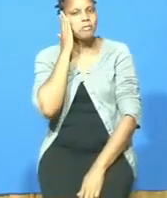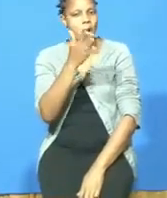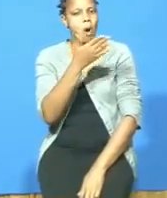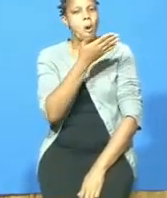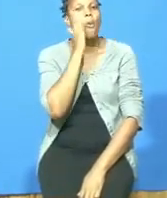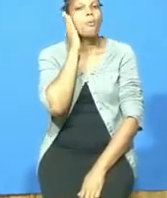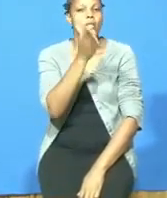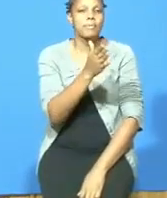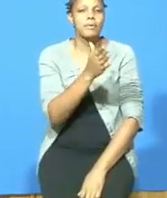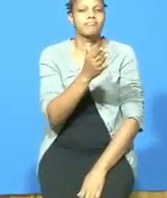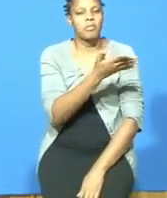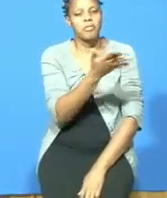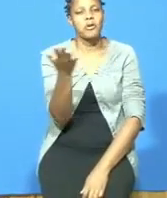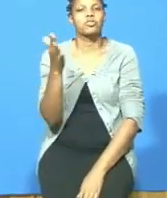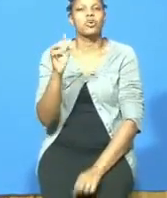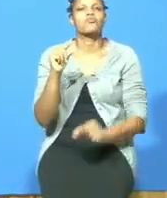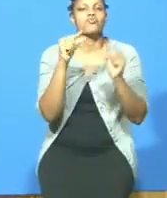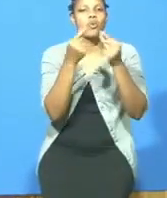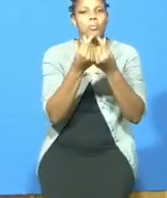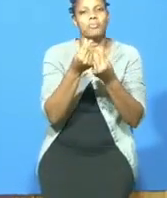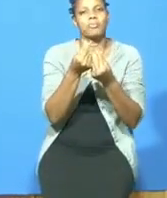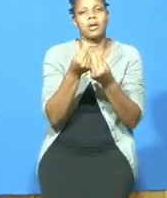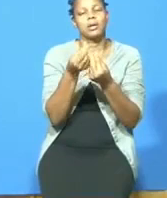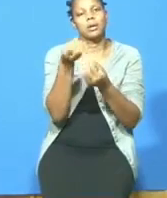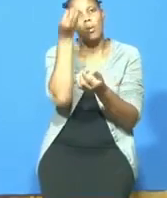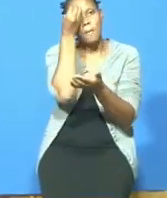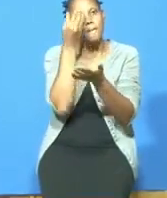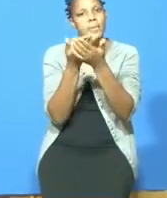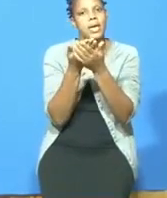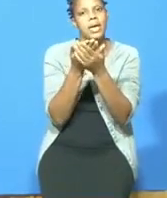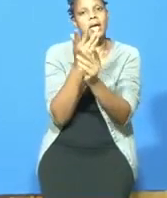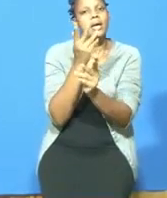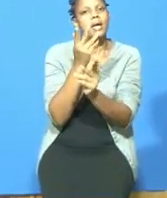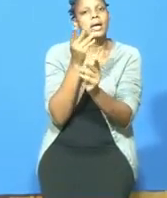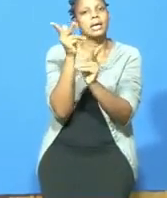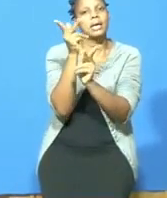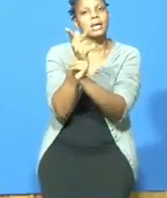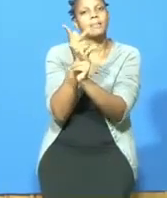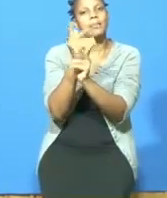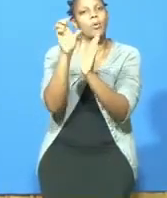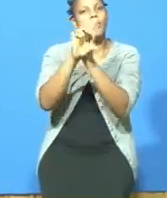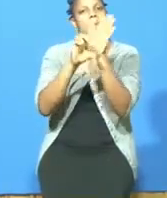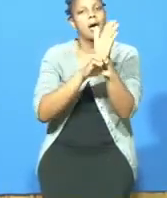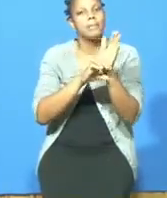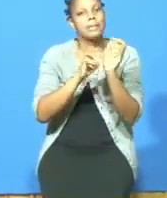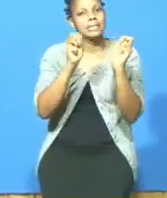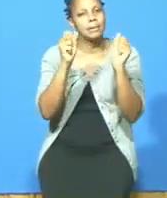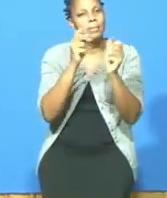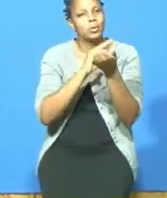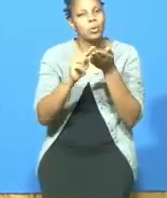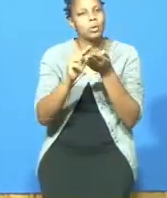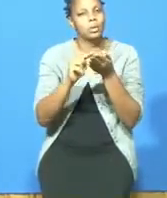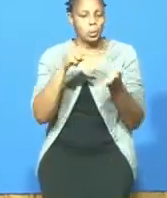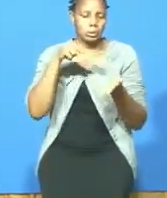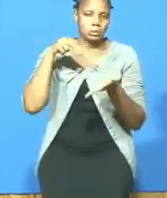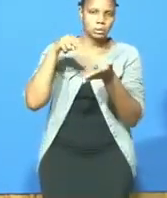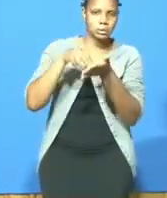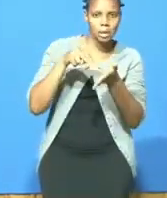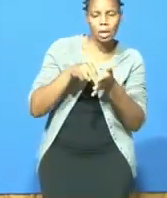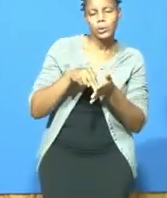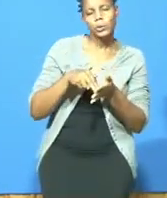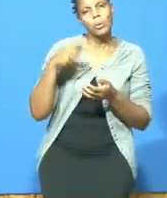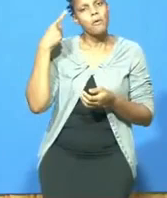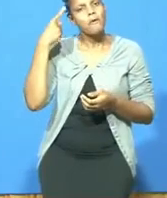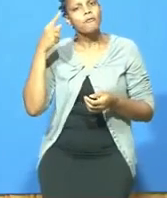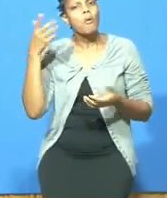keep the Sabbath holy, who will stand up for the word of God. And I want to stand up